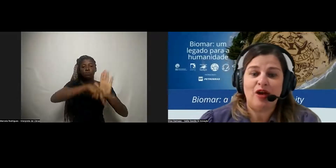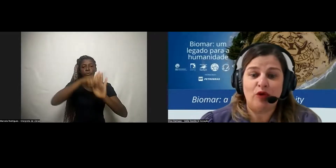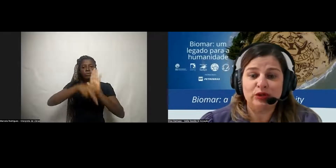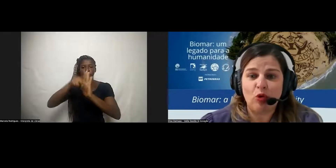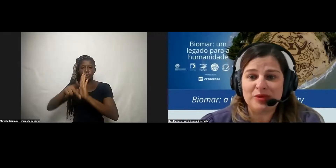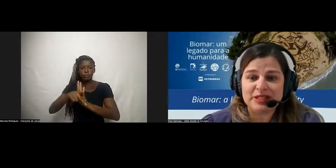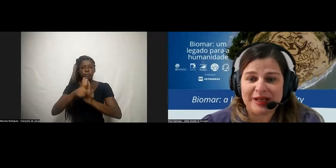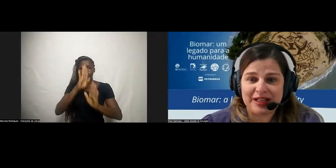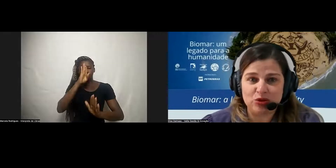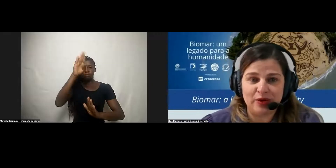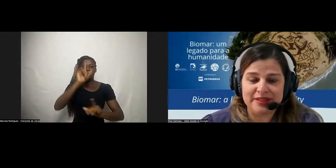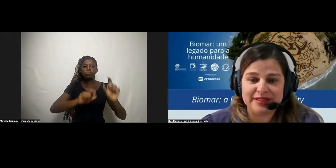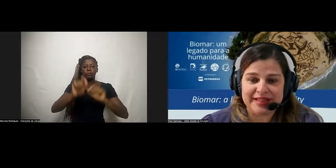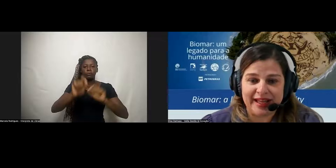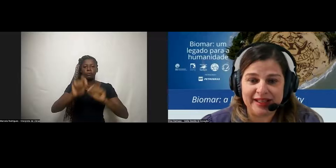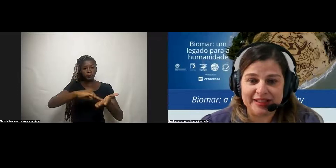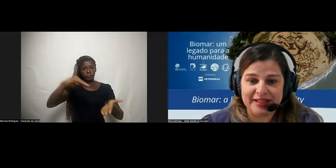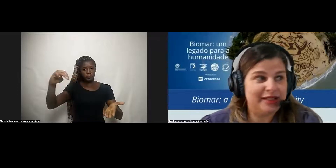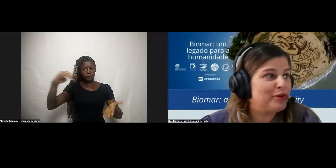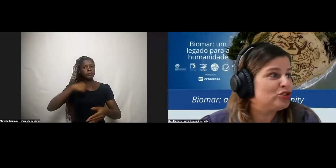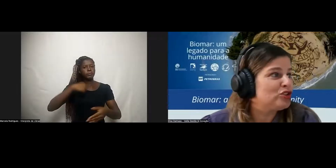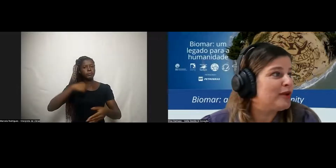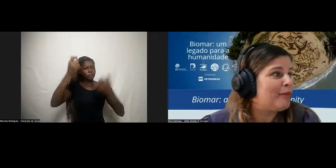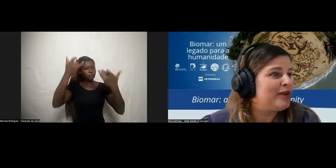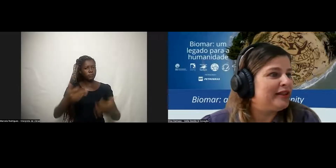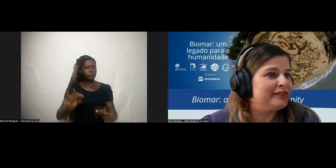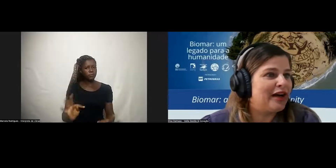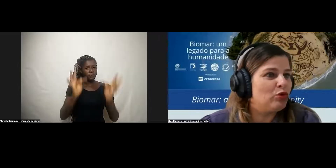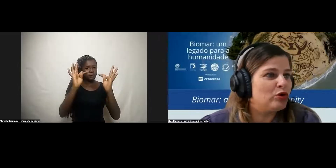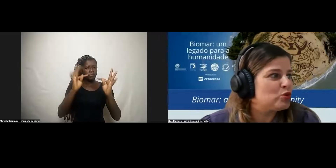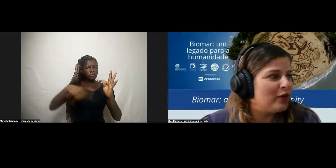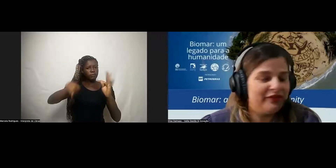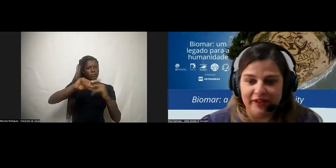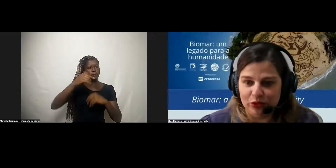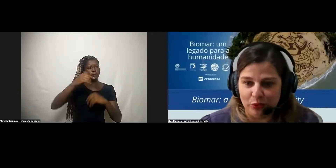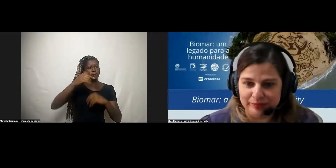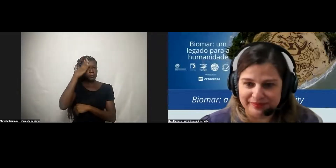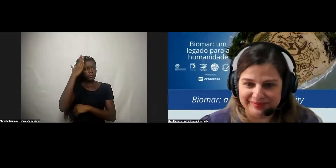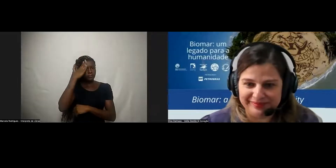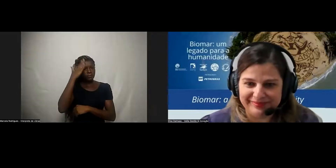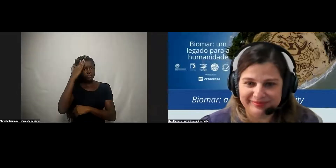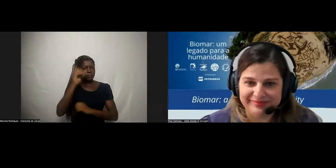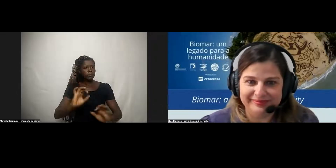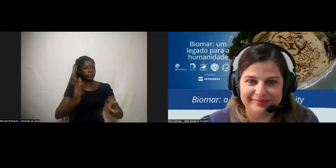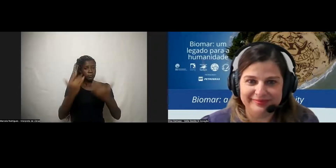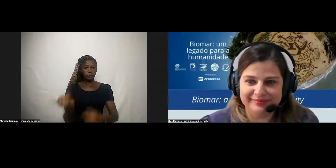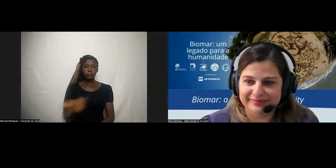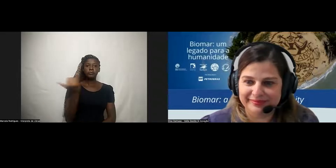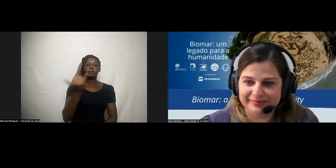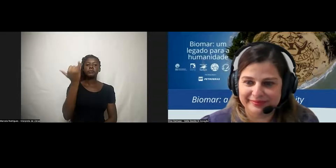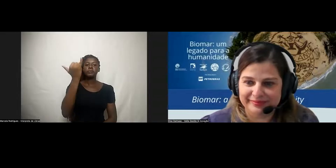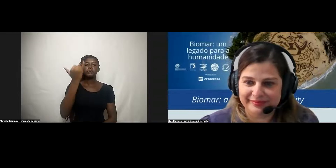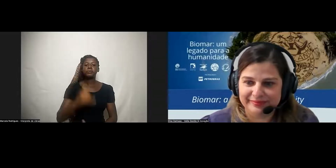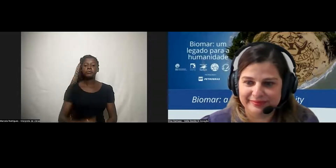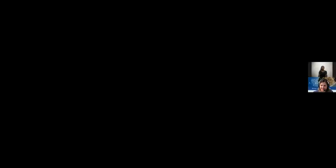Brazil. And I'll explain some parts so our event